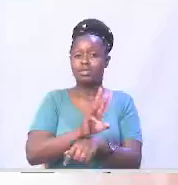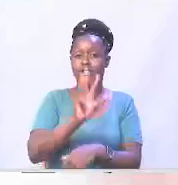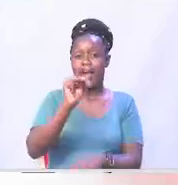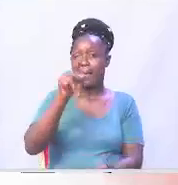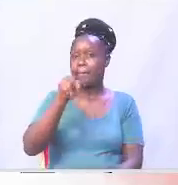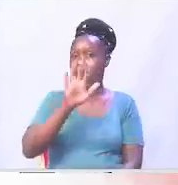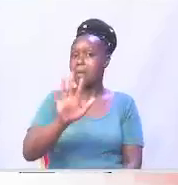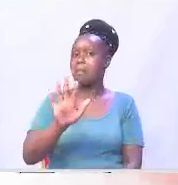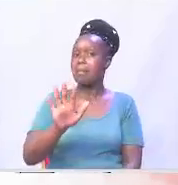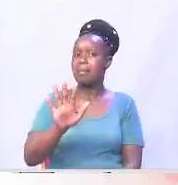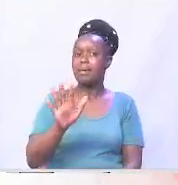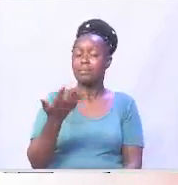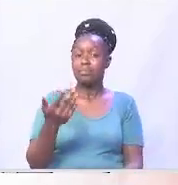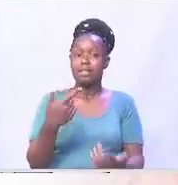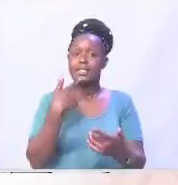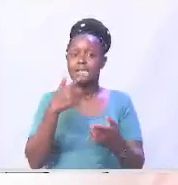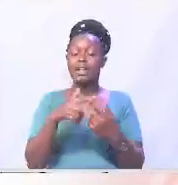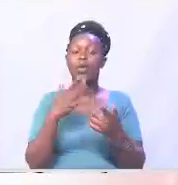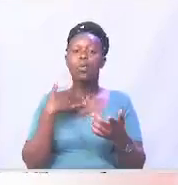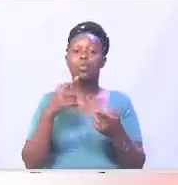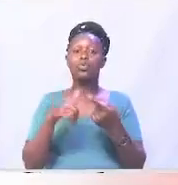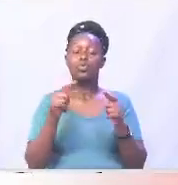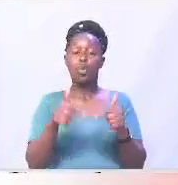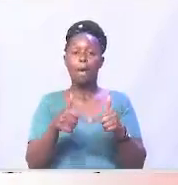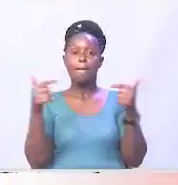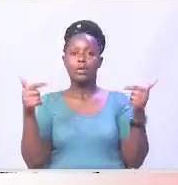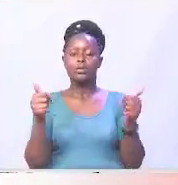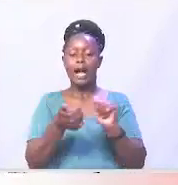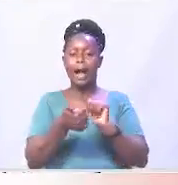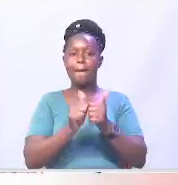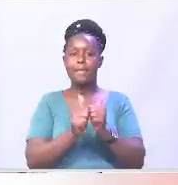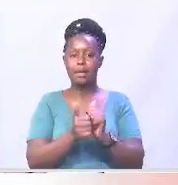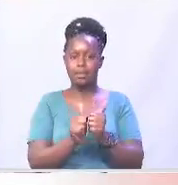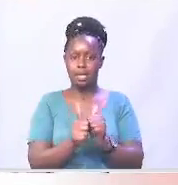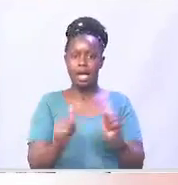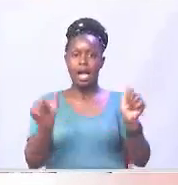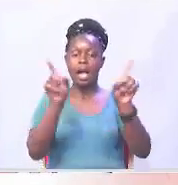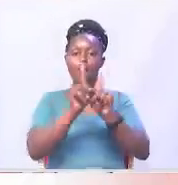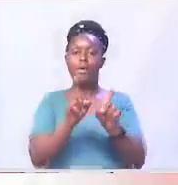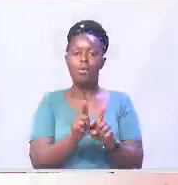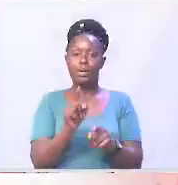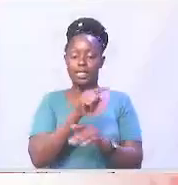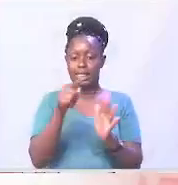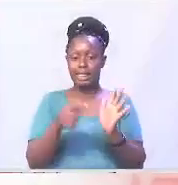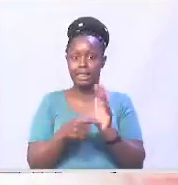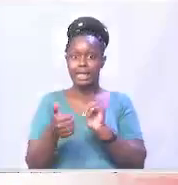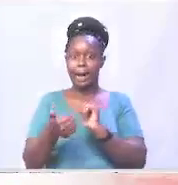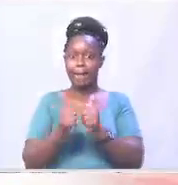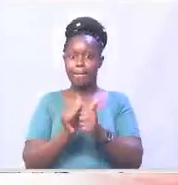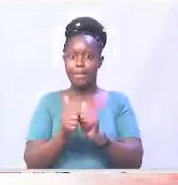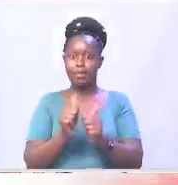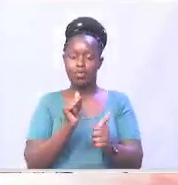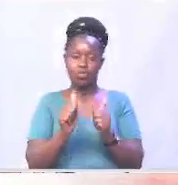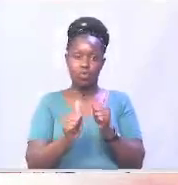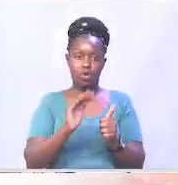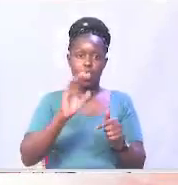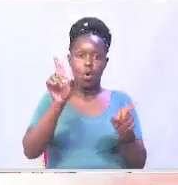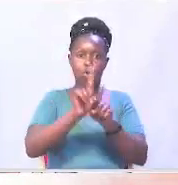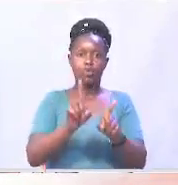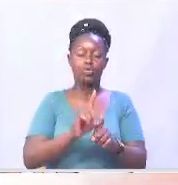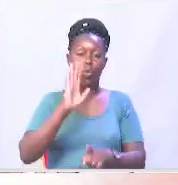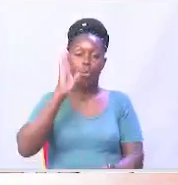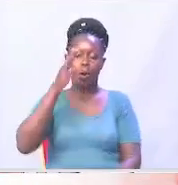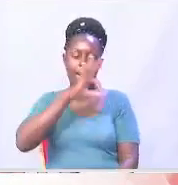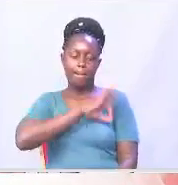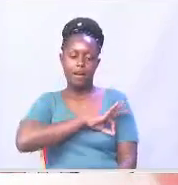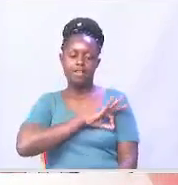MPs to oppose these amendments, and these are amendments that are going to also benefit him.